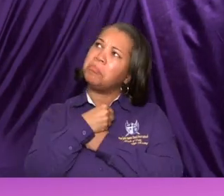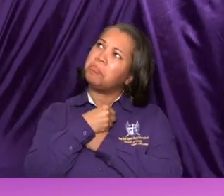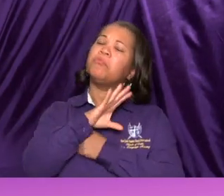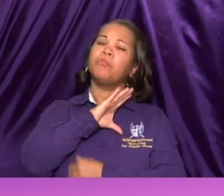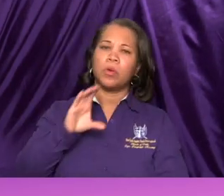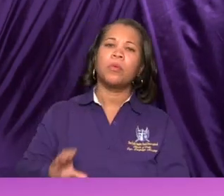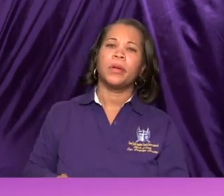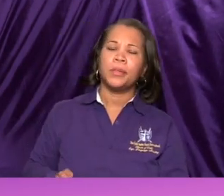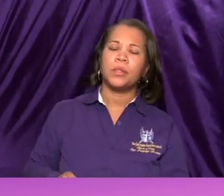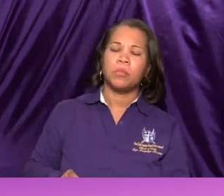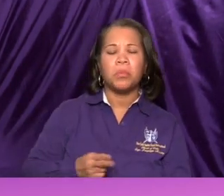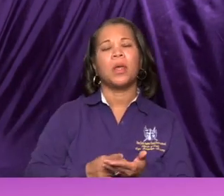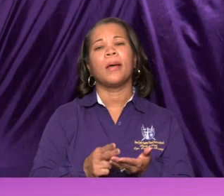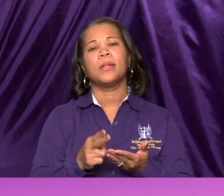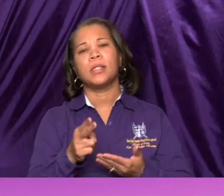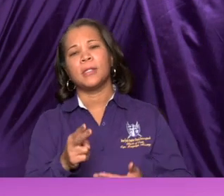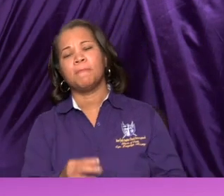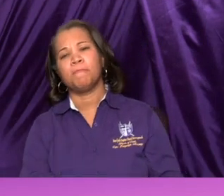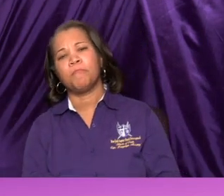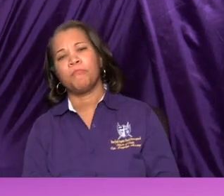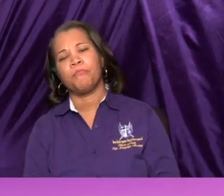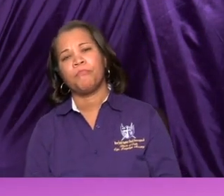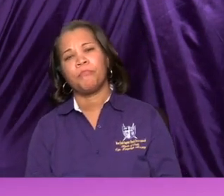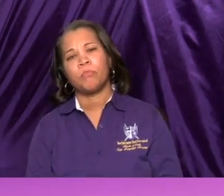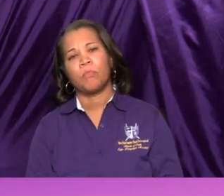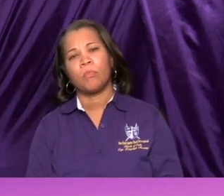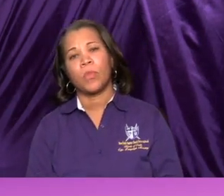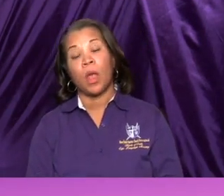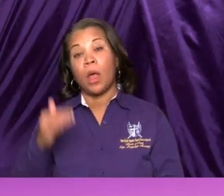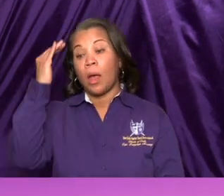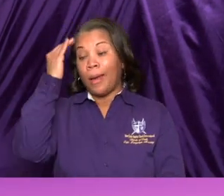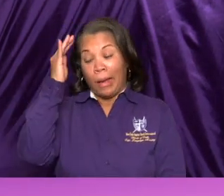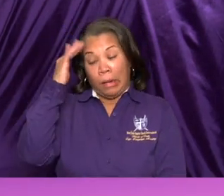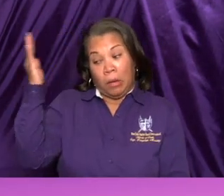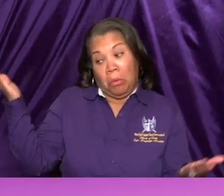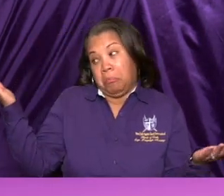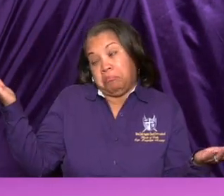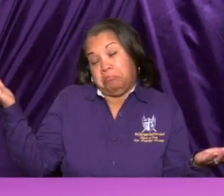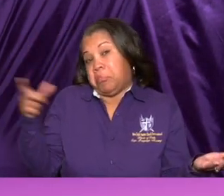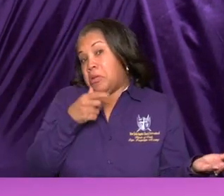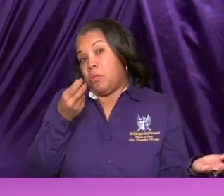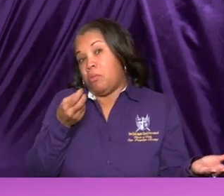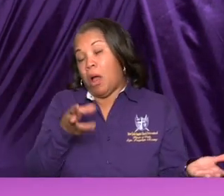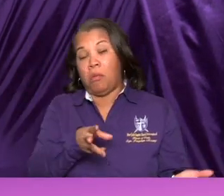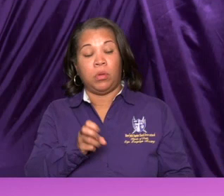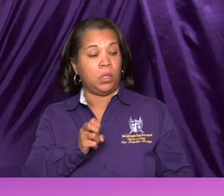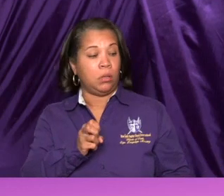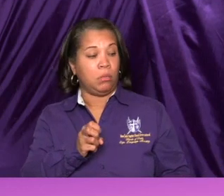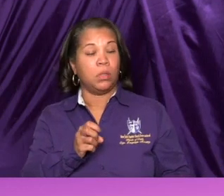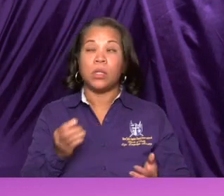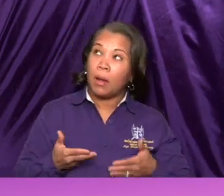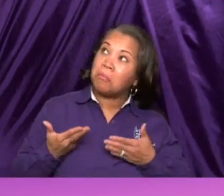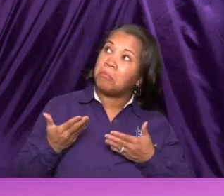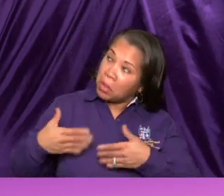And if I could be honest to you, that I didn't know who I was until I gave my life over to Christ.